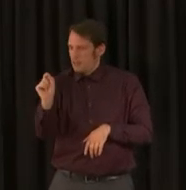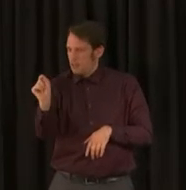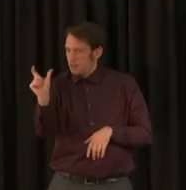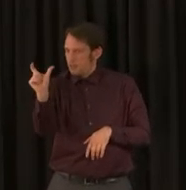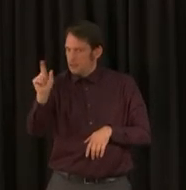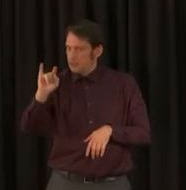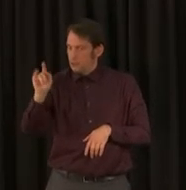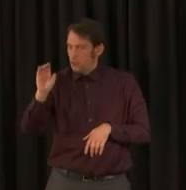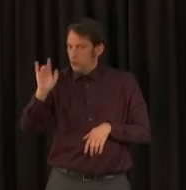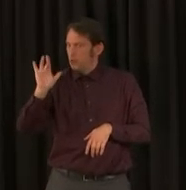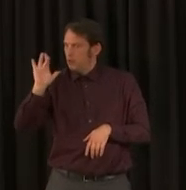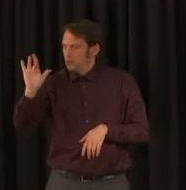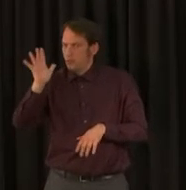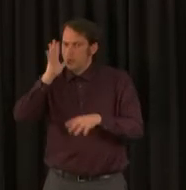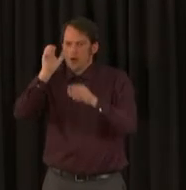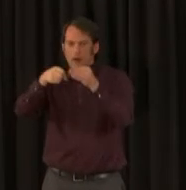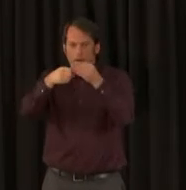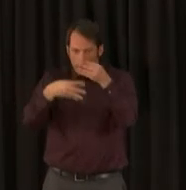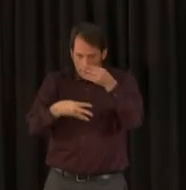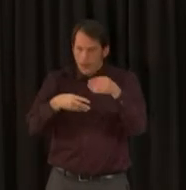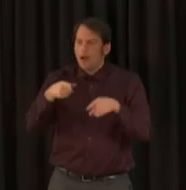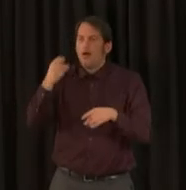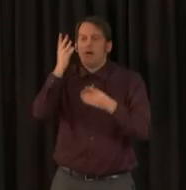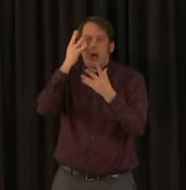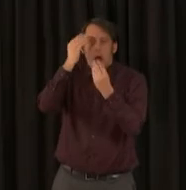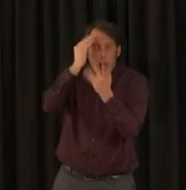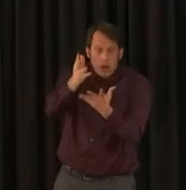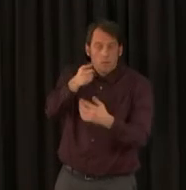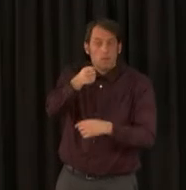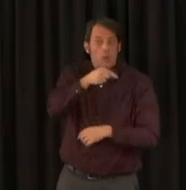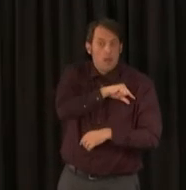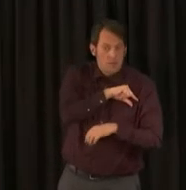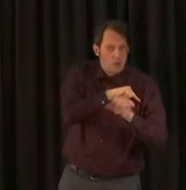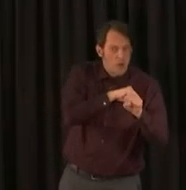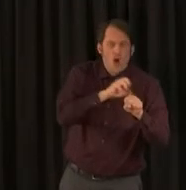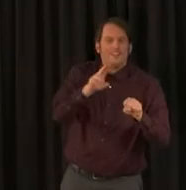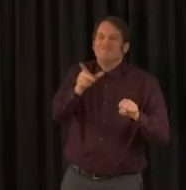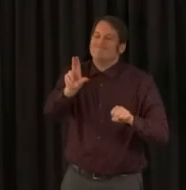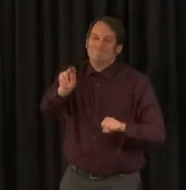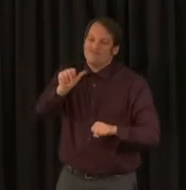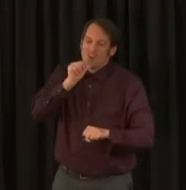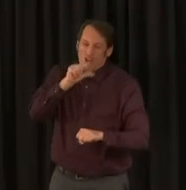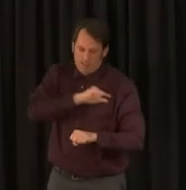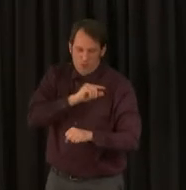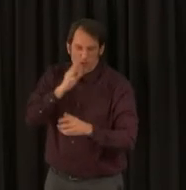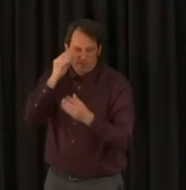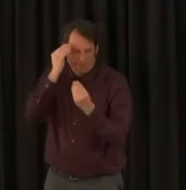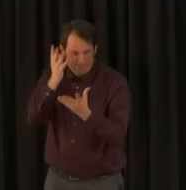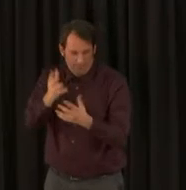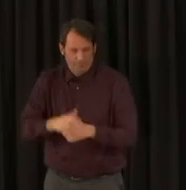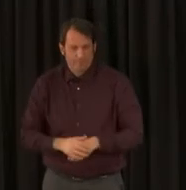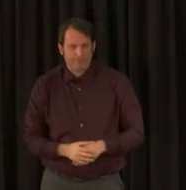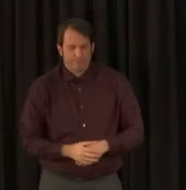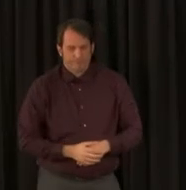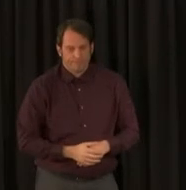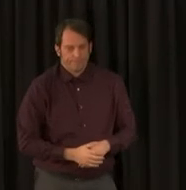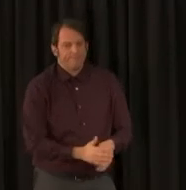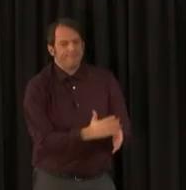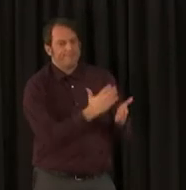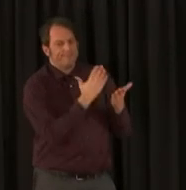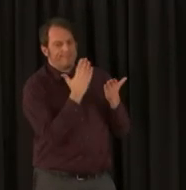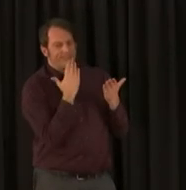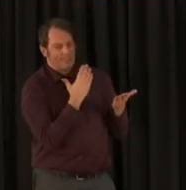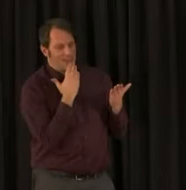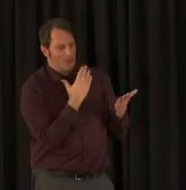tell you if your business falls into one of those areas. Okay, fantastic. And Tatiana flagged for me